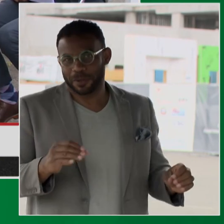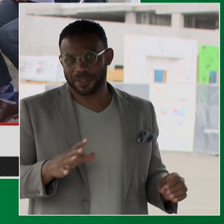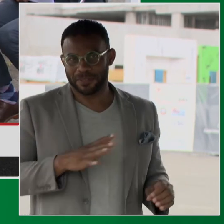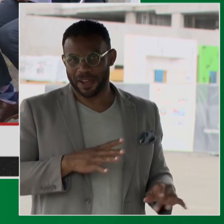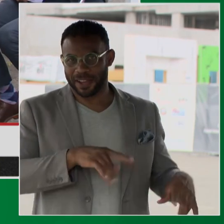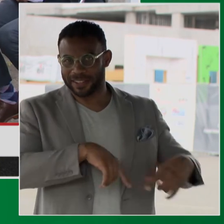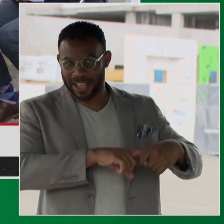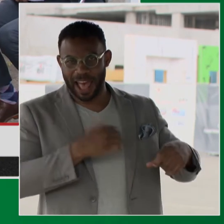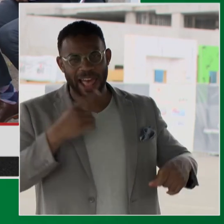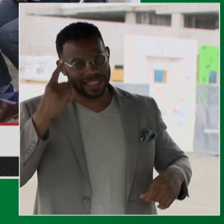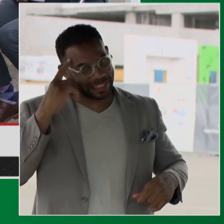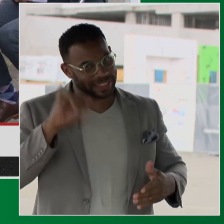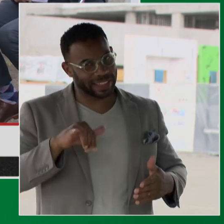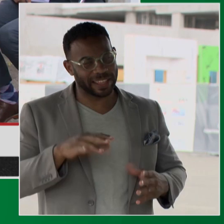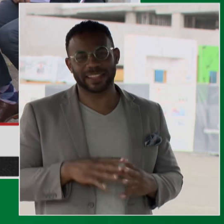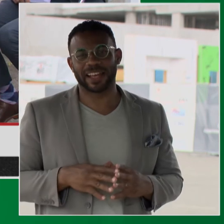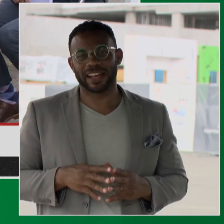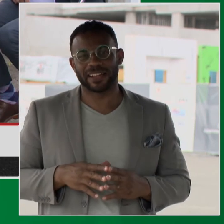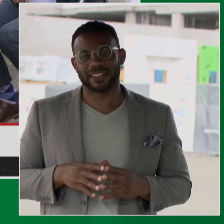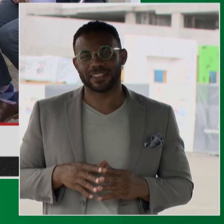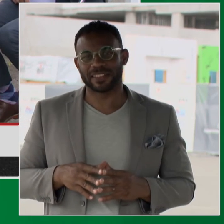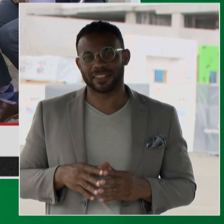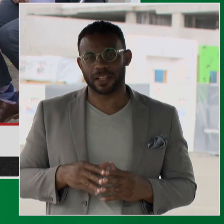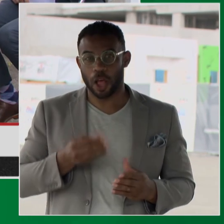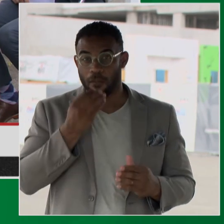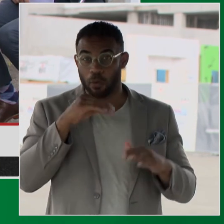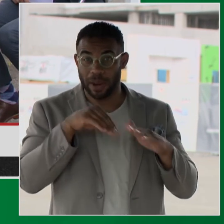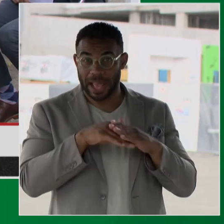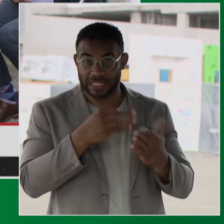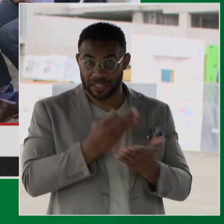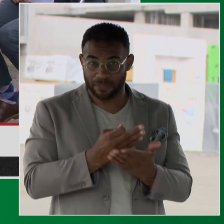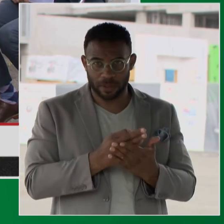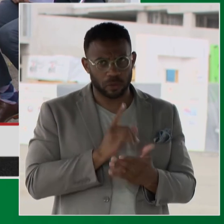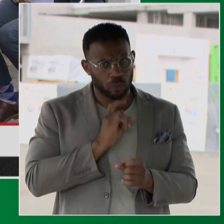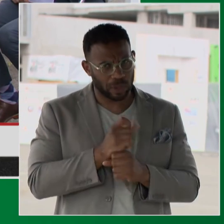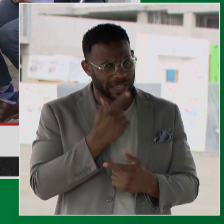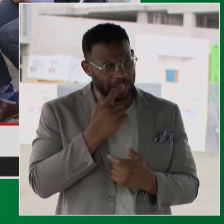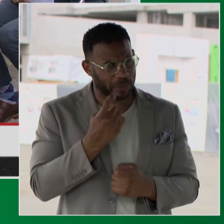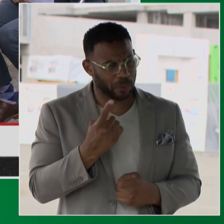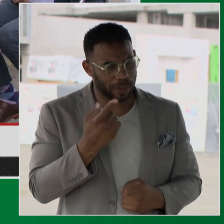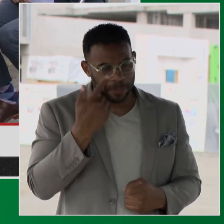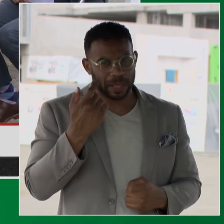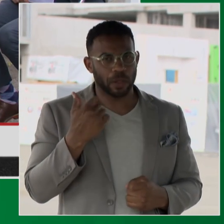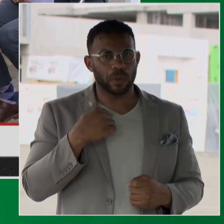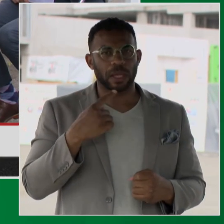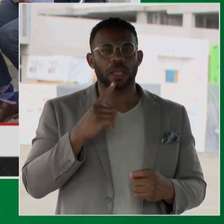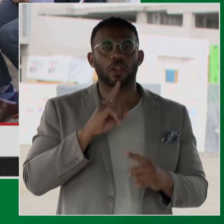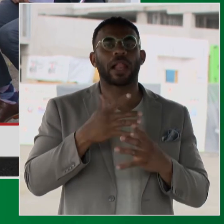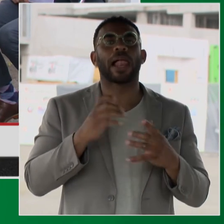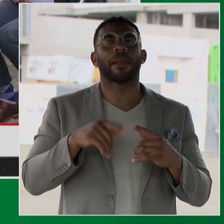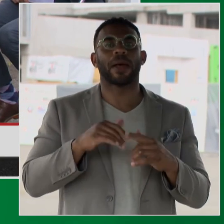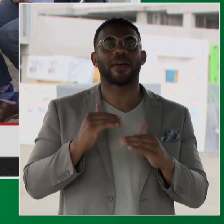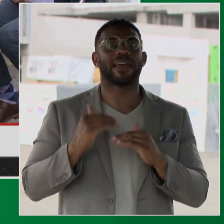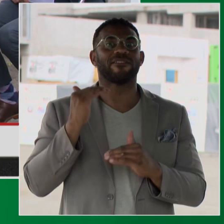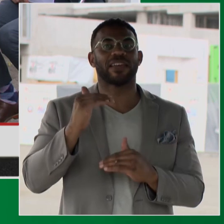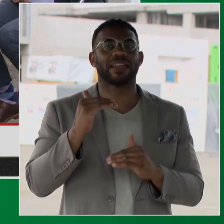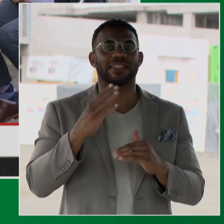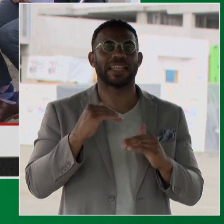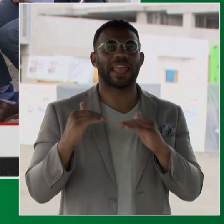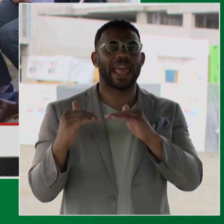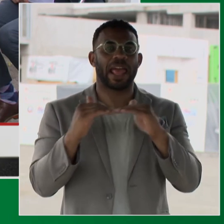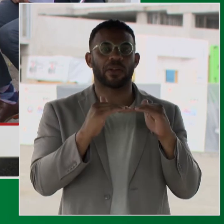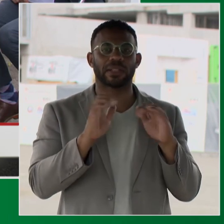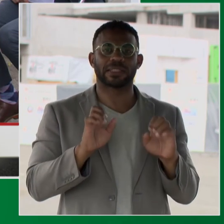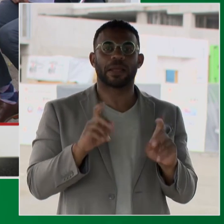hold it there. I do think that the Food Access Fund is a real interesting one because we talk a lot about advancing equity. This is